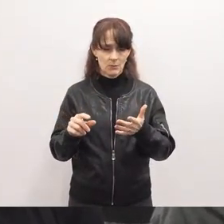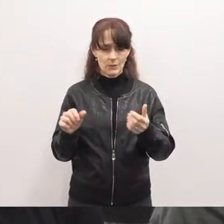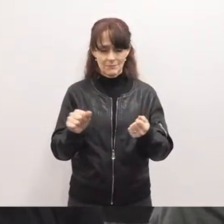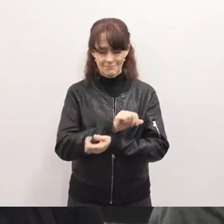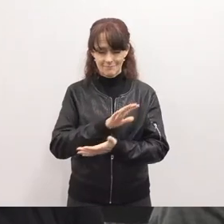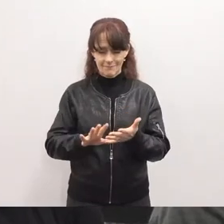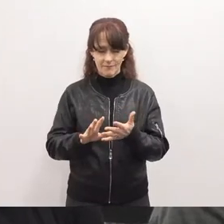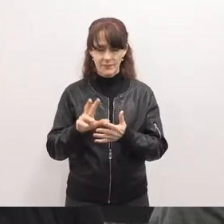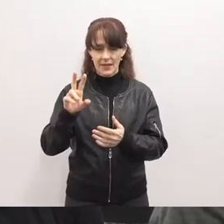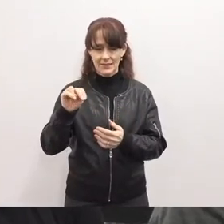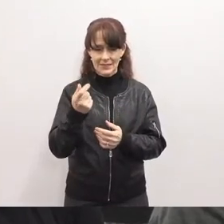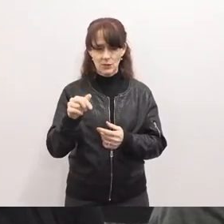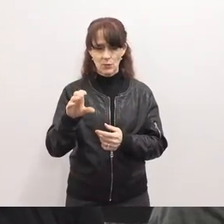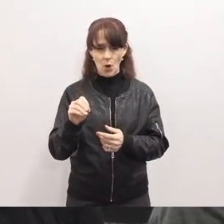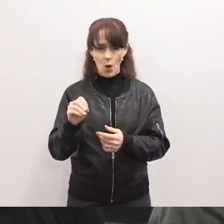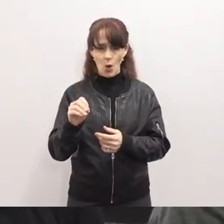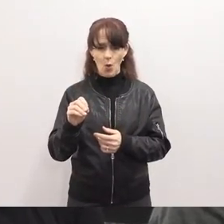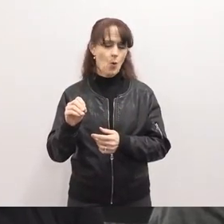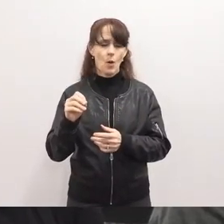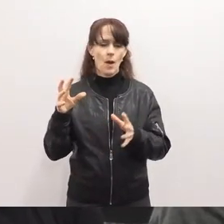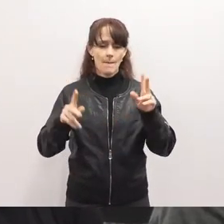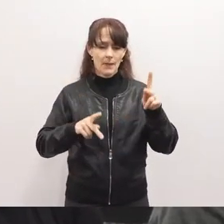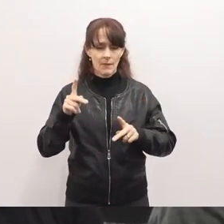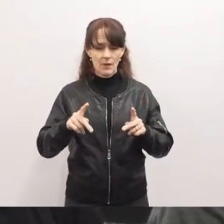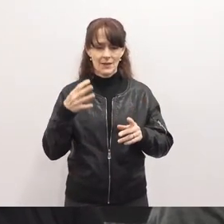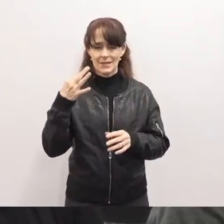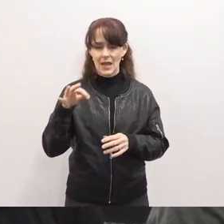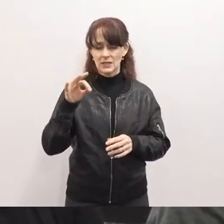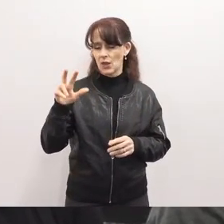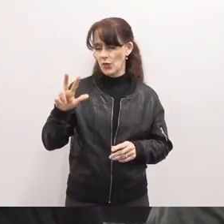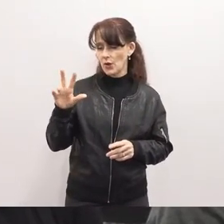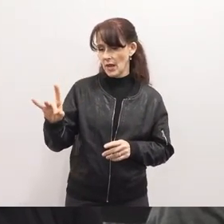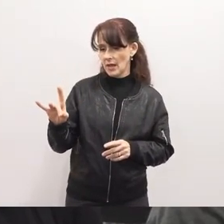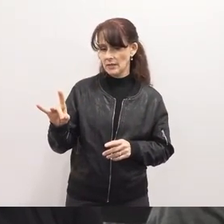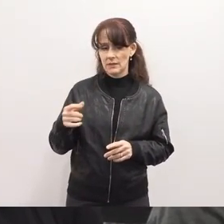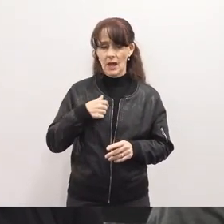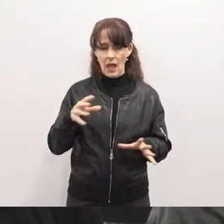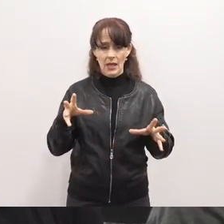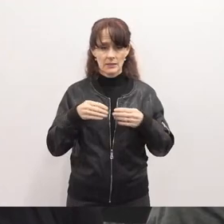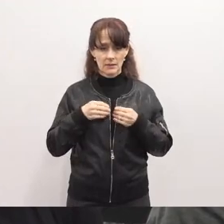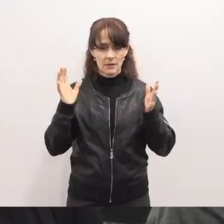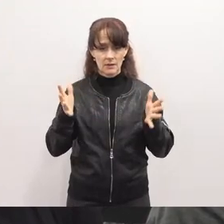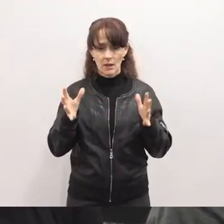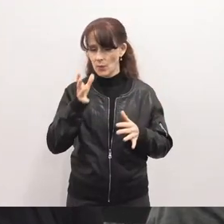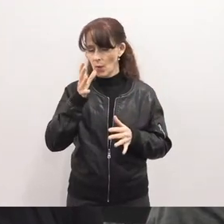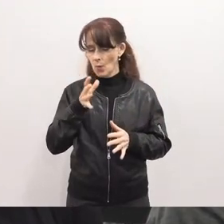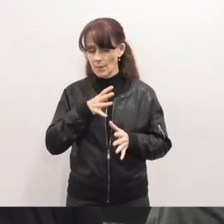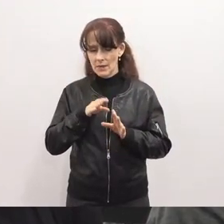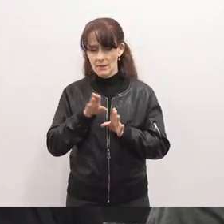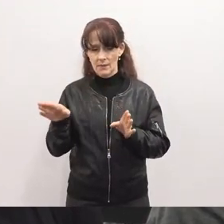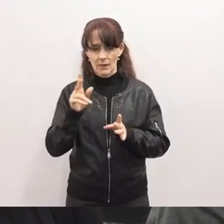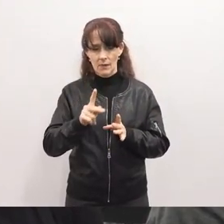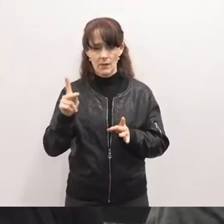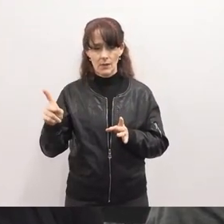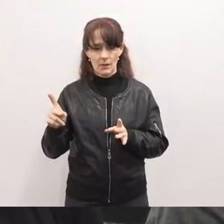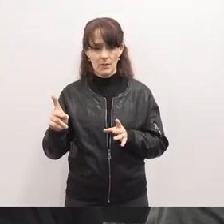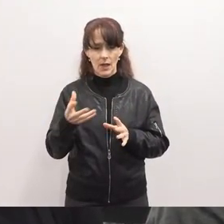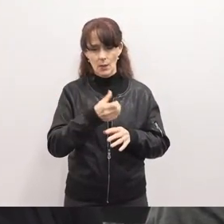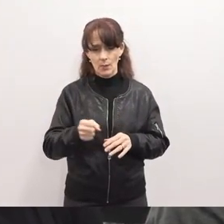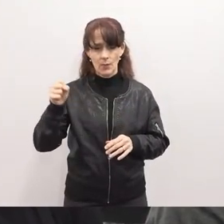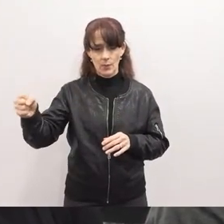population." She said that in 1938. "I accepted an invitation to talk to the women's branch of the Ku Klux Klan. I was escorted